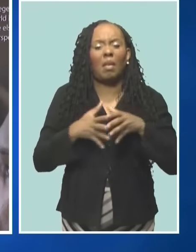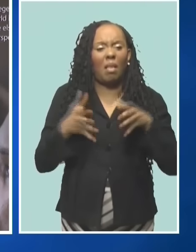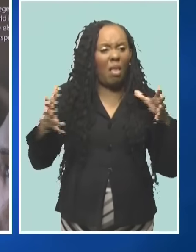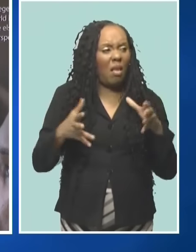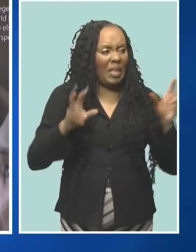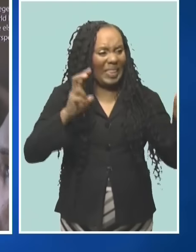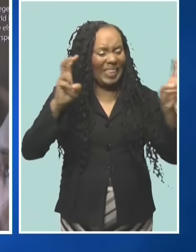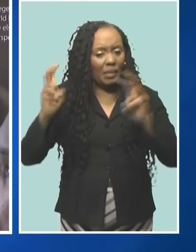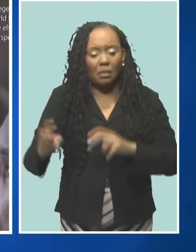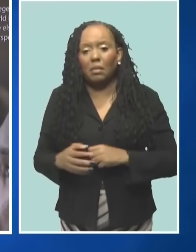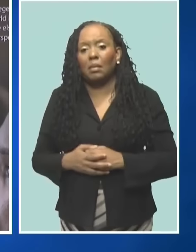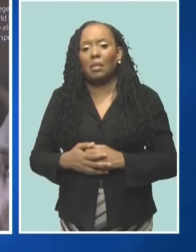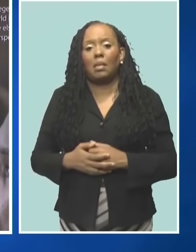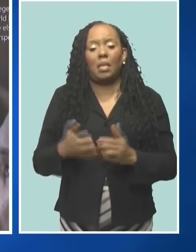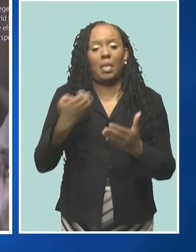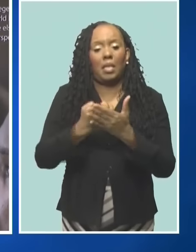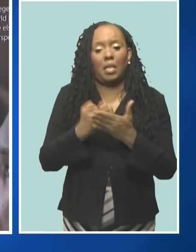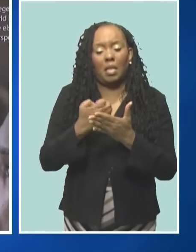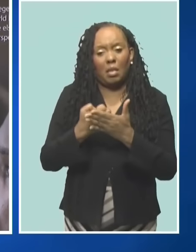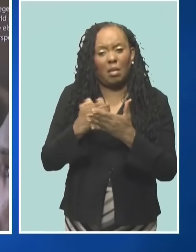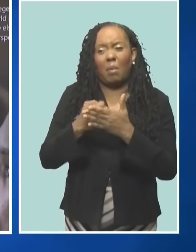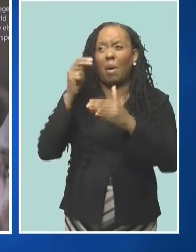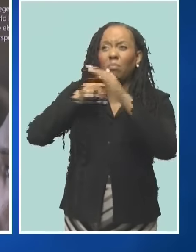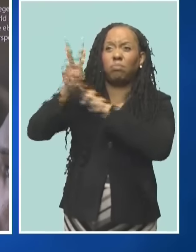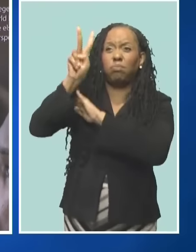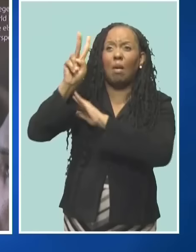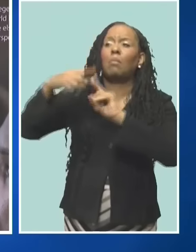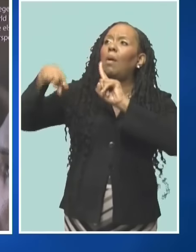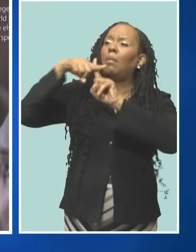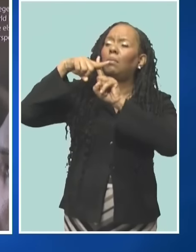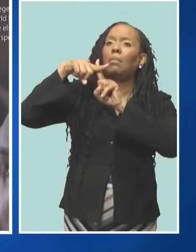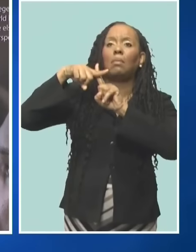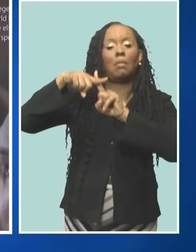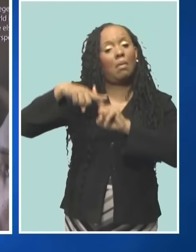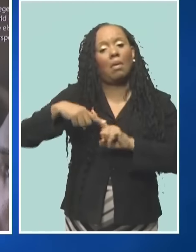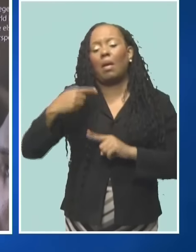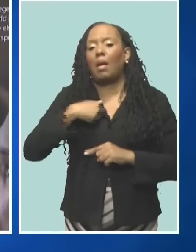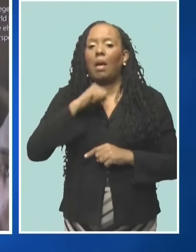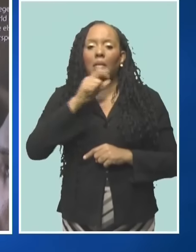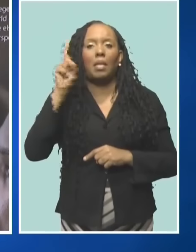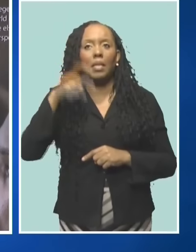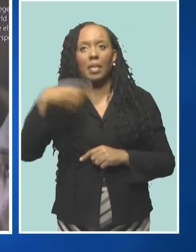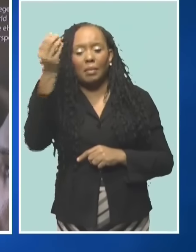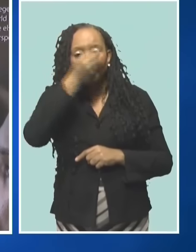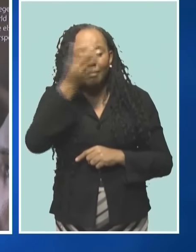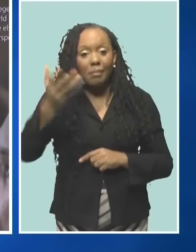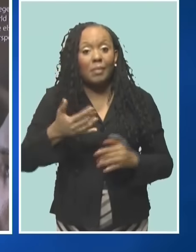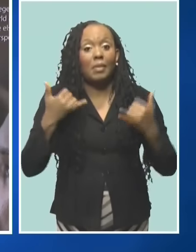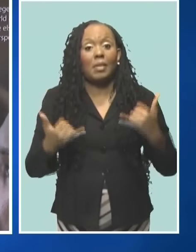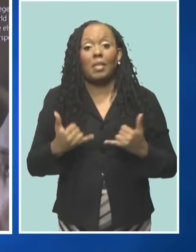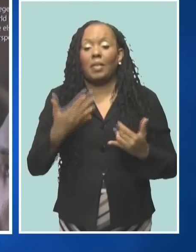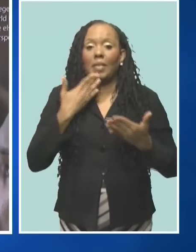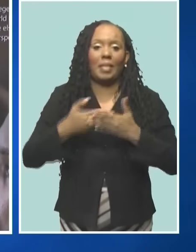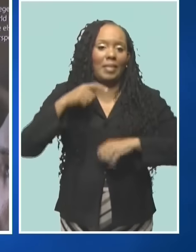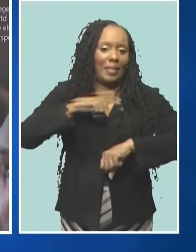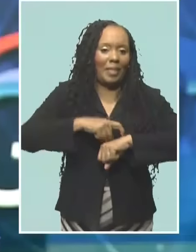near-term economic outlook of Barbados remains positive. Now, I don't need to tell you that it's a great time to do business in Barbados.